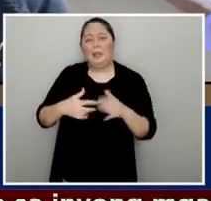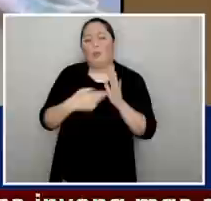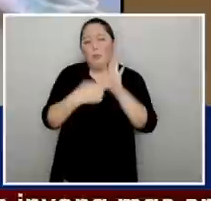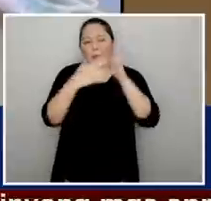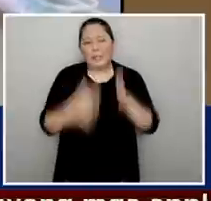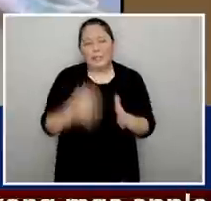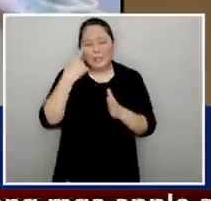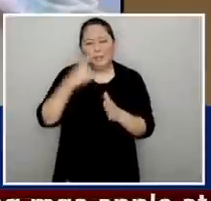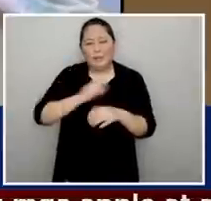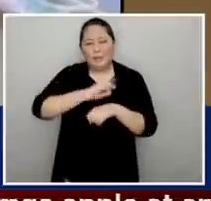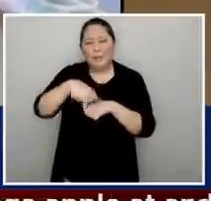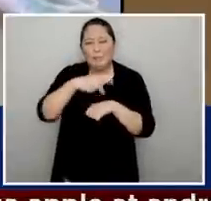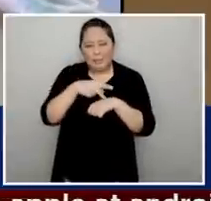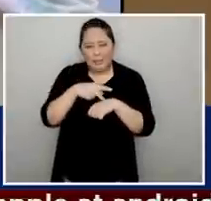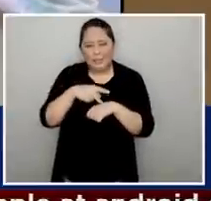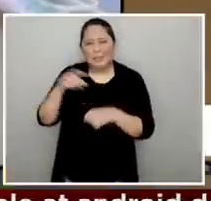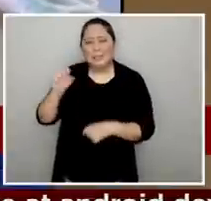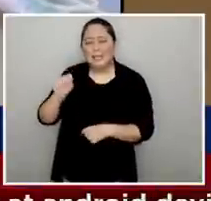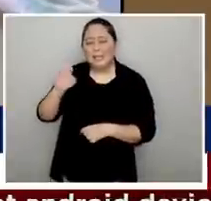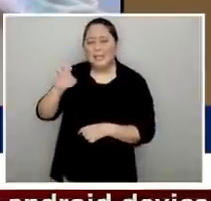you? I'm good.